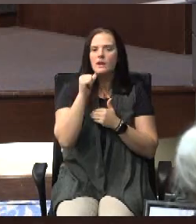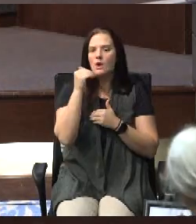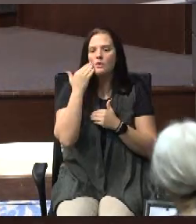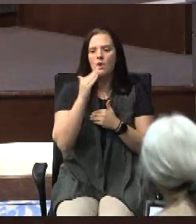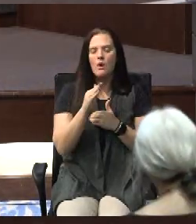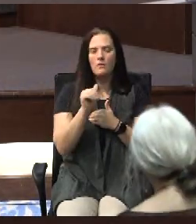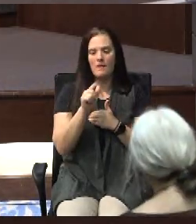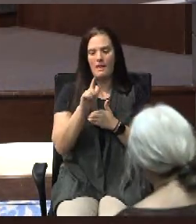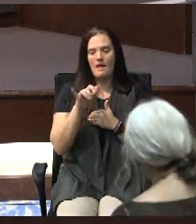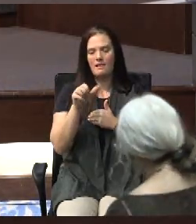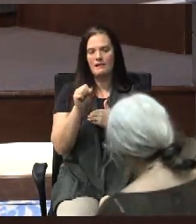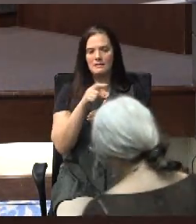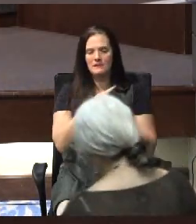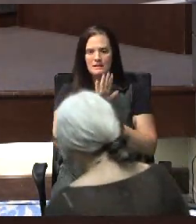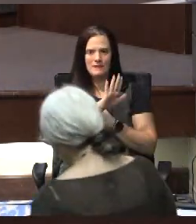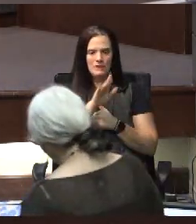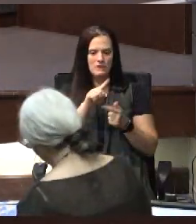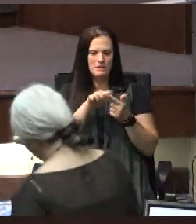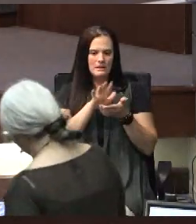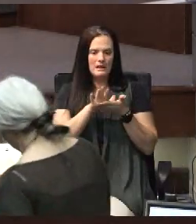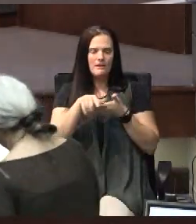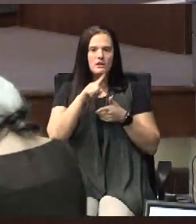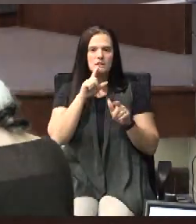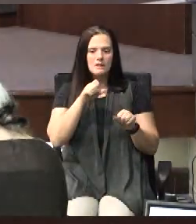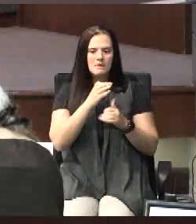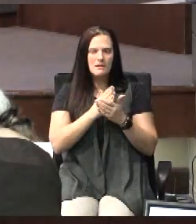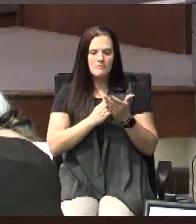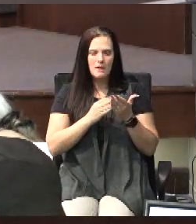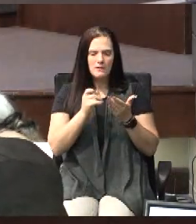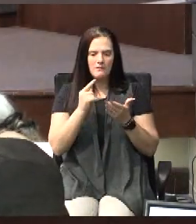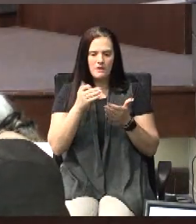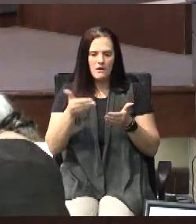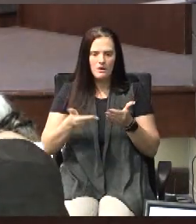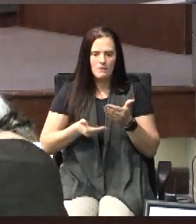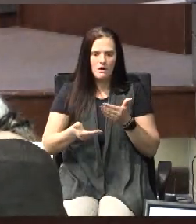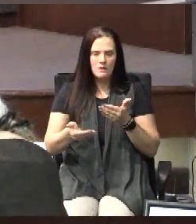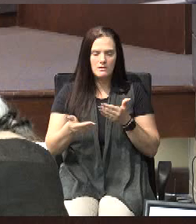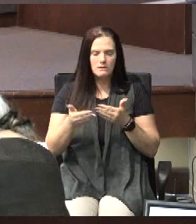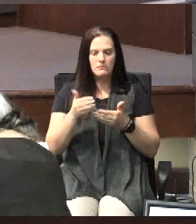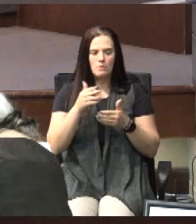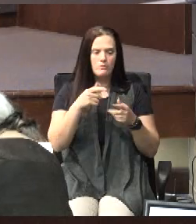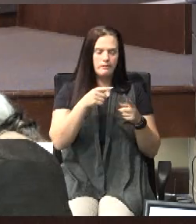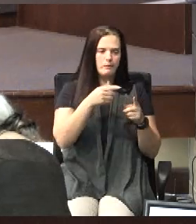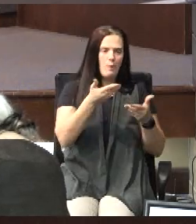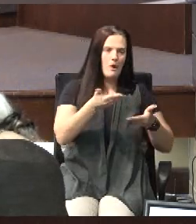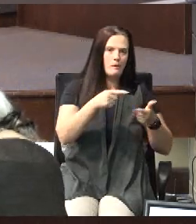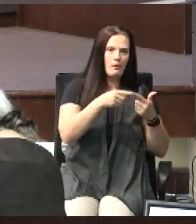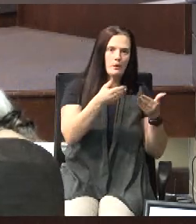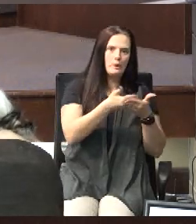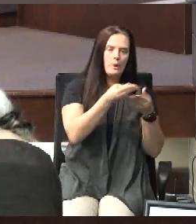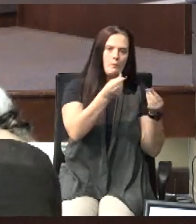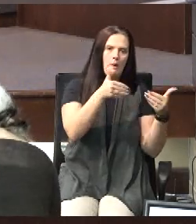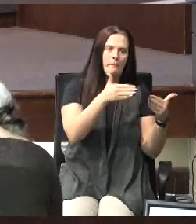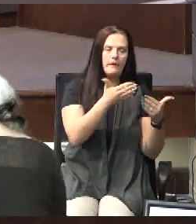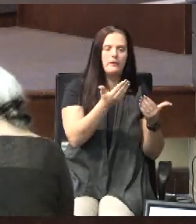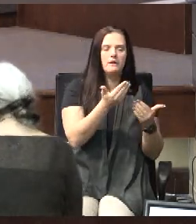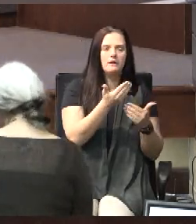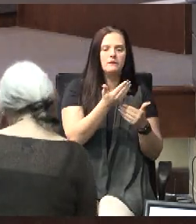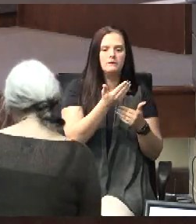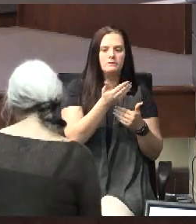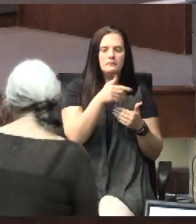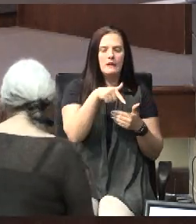that the alley is theirs to clean. And so if this could be part of the like, welcome to living in this new property, here's some 101.